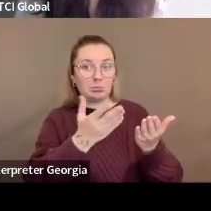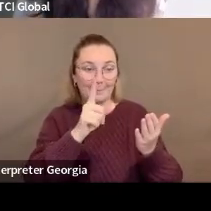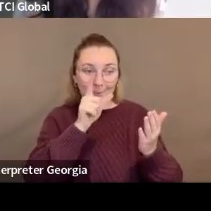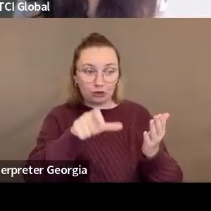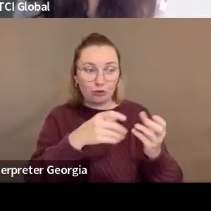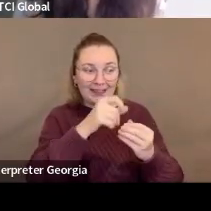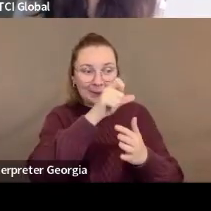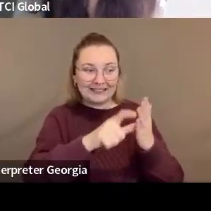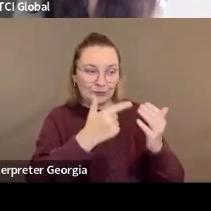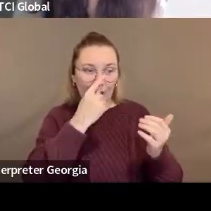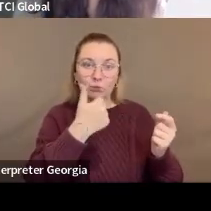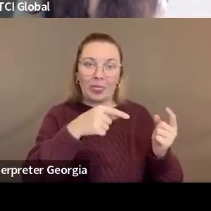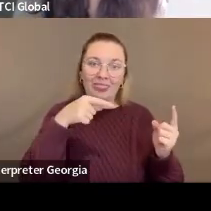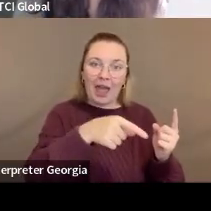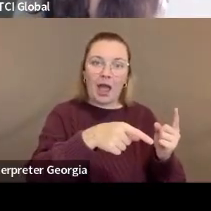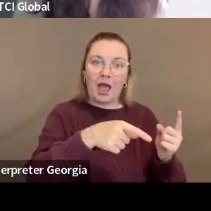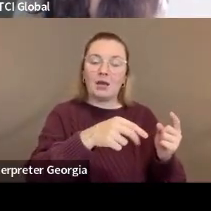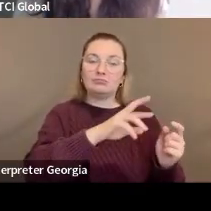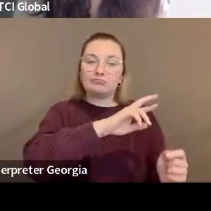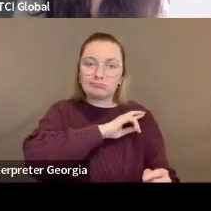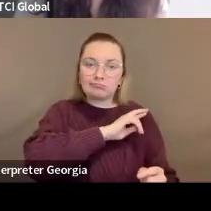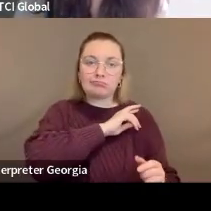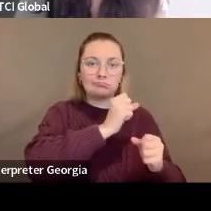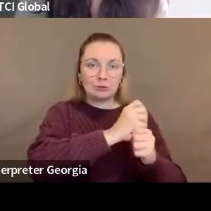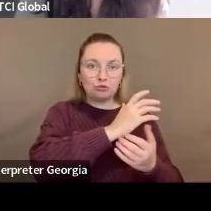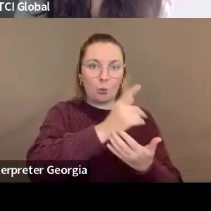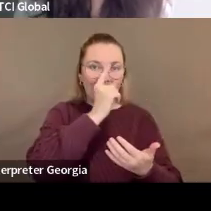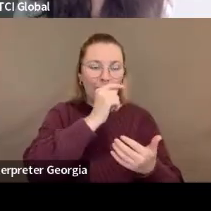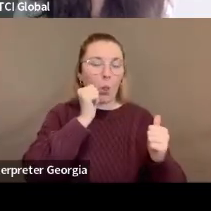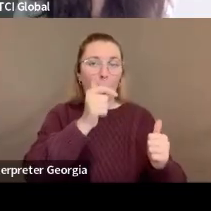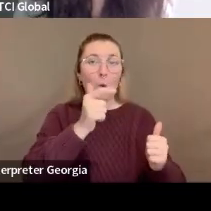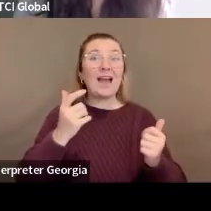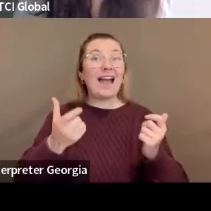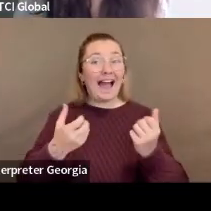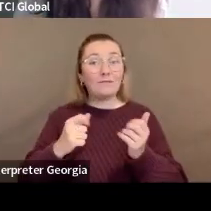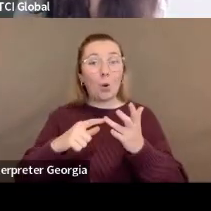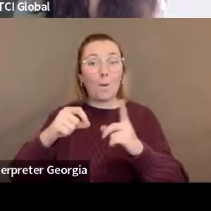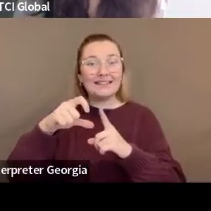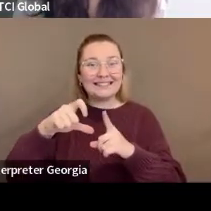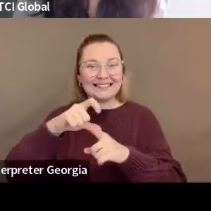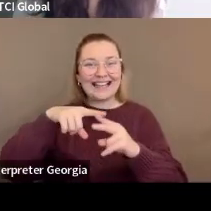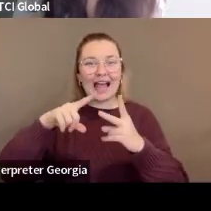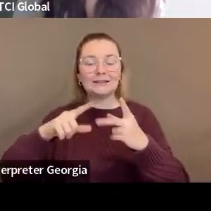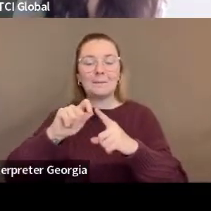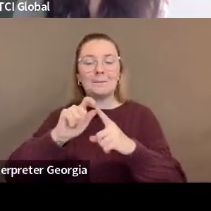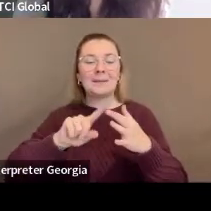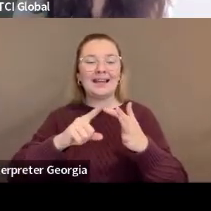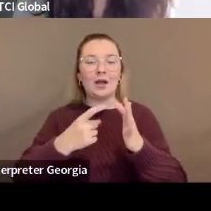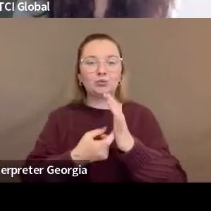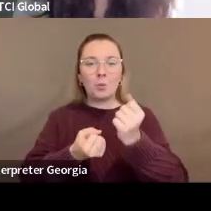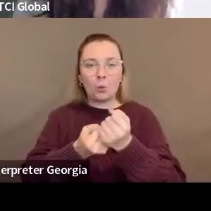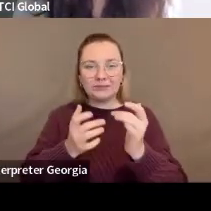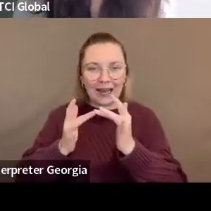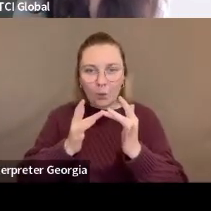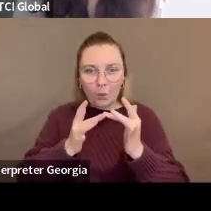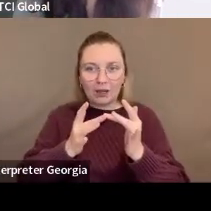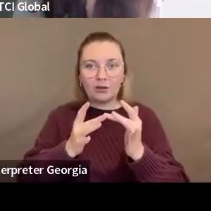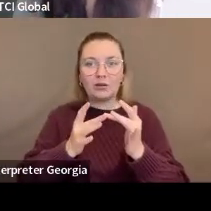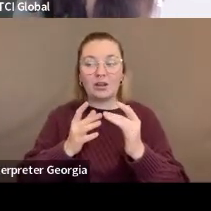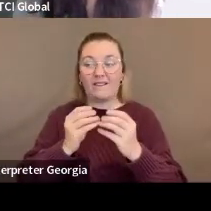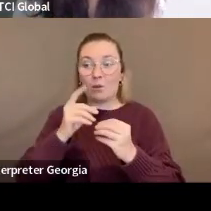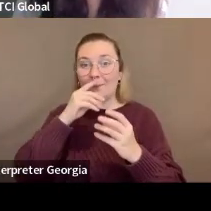with disabilities. When we have OPDs and peer support networks of persons with